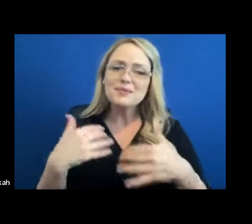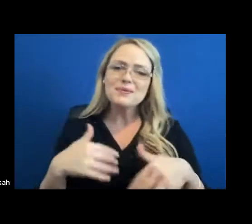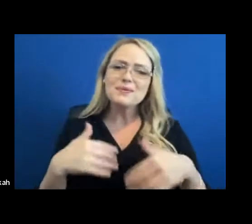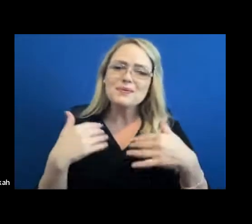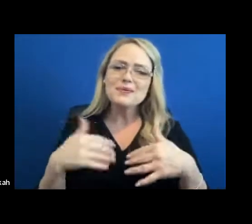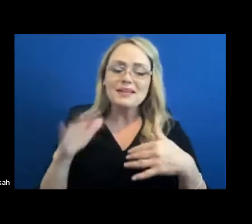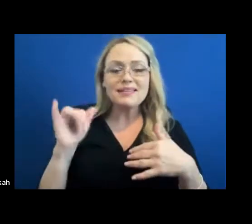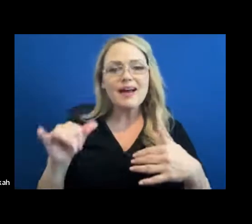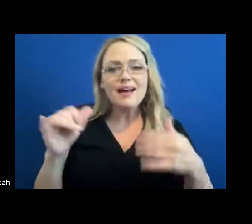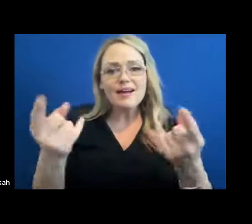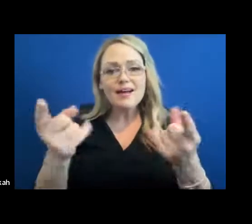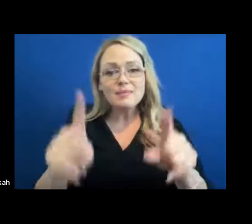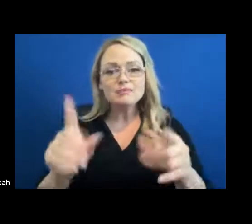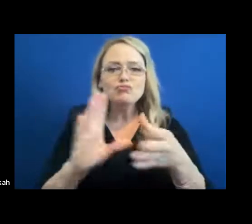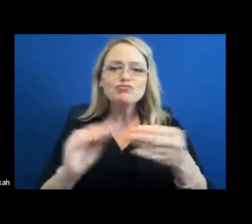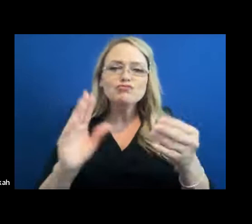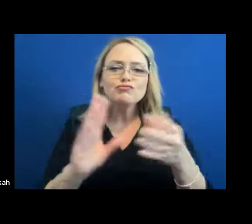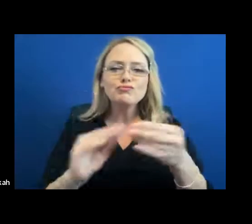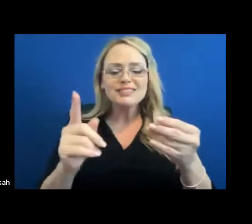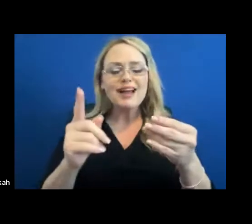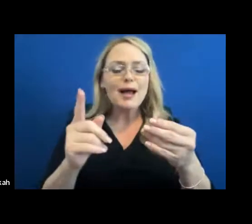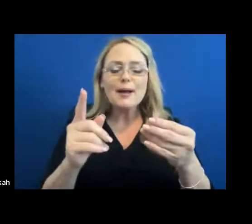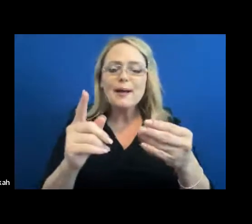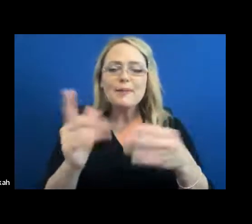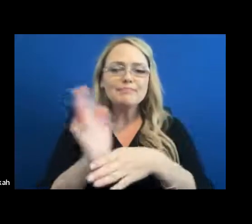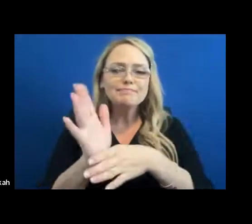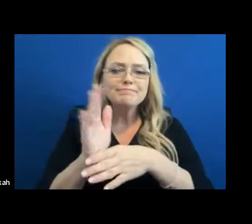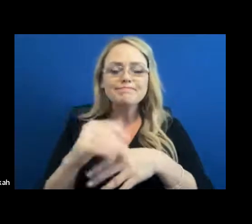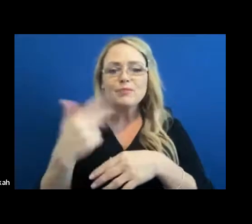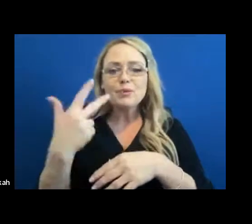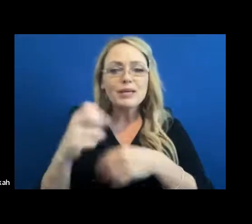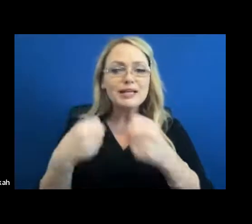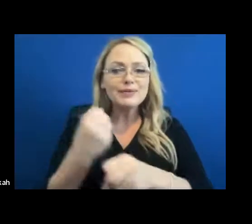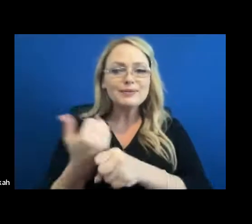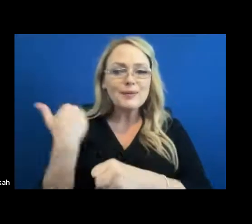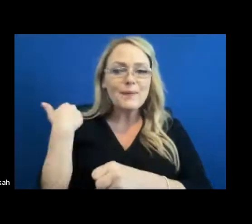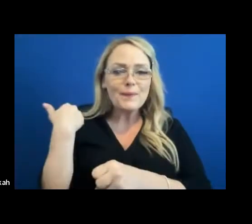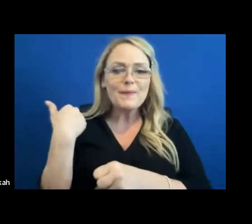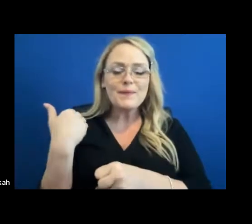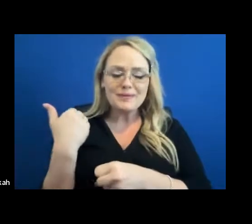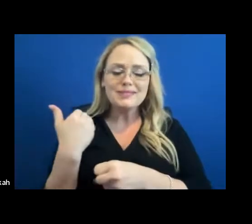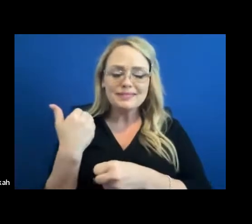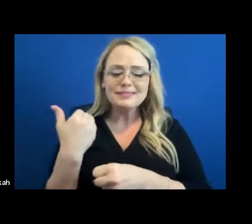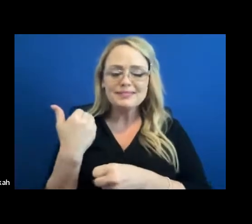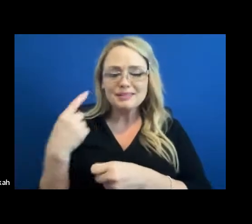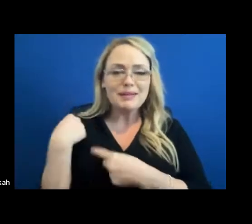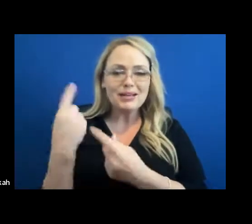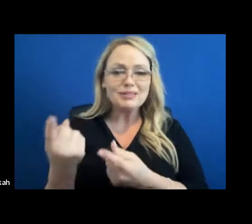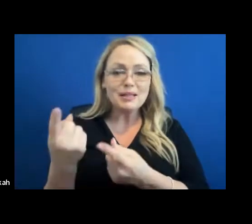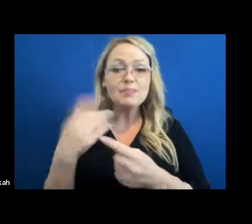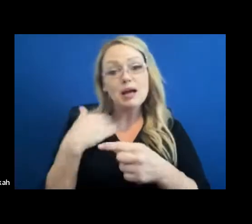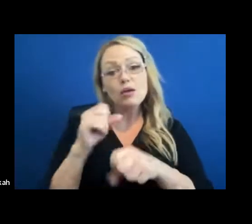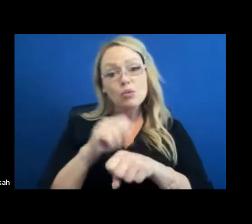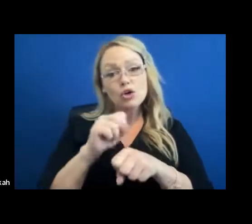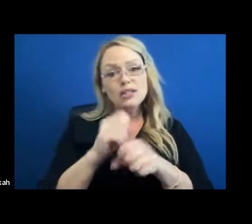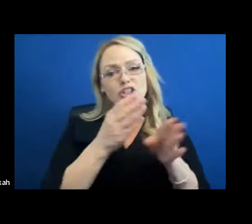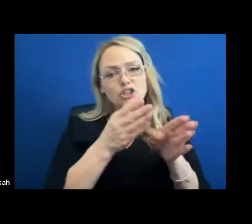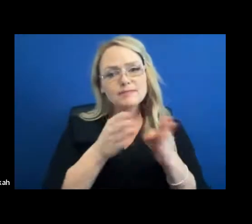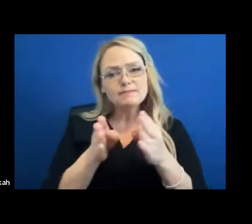ago. It was a long time ago since we did that poem video. And my work has shifted a little bit since